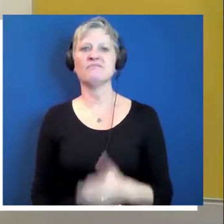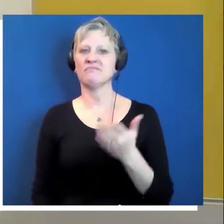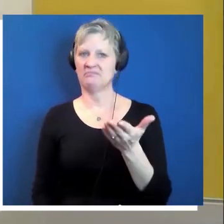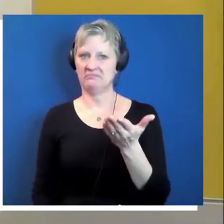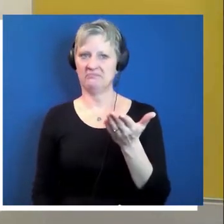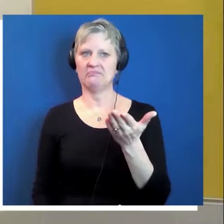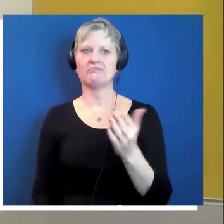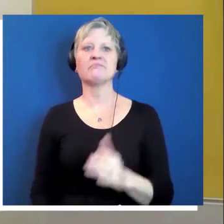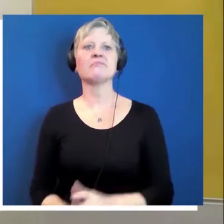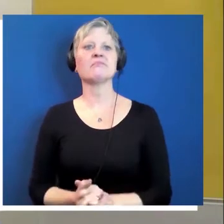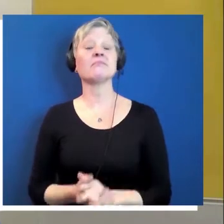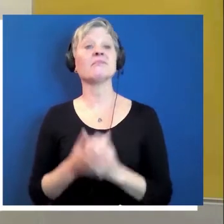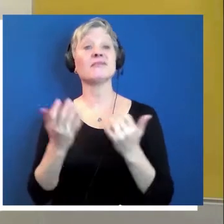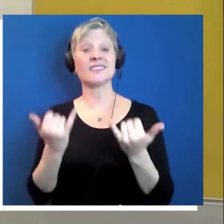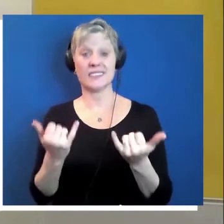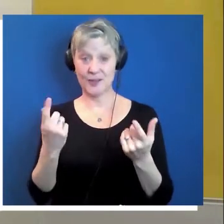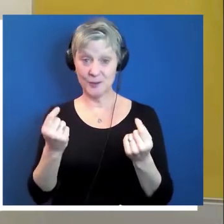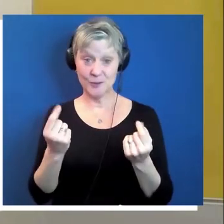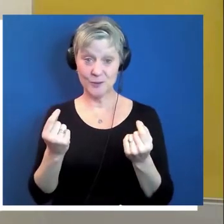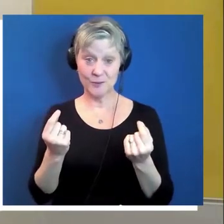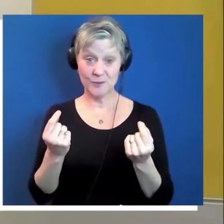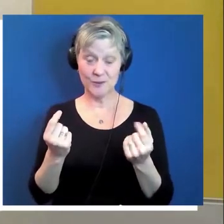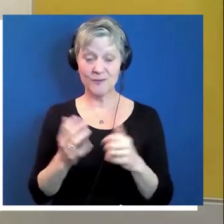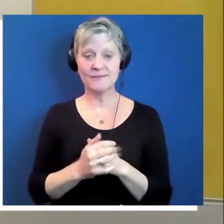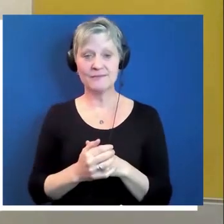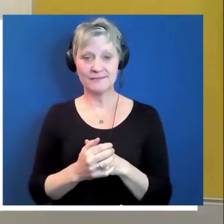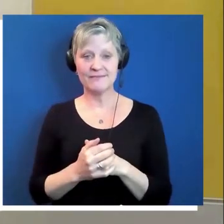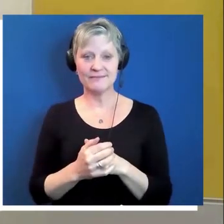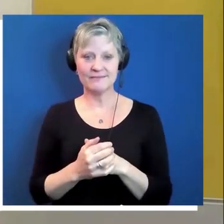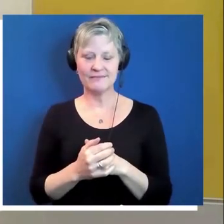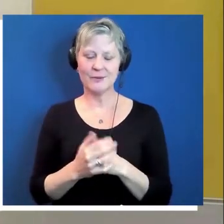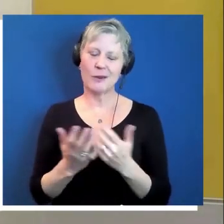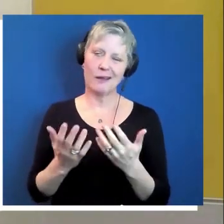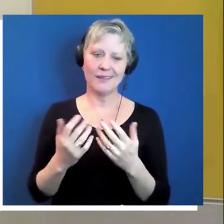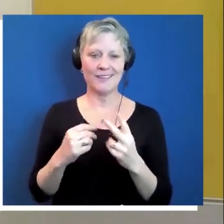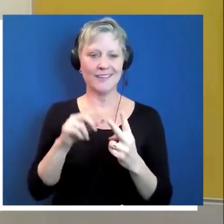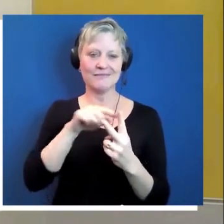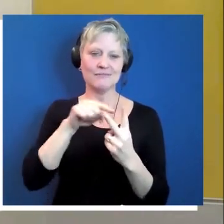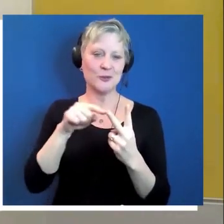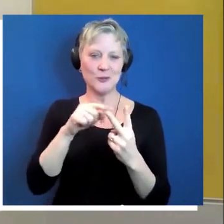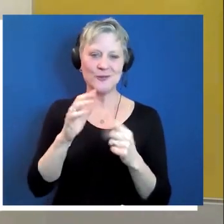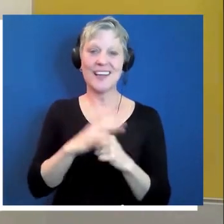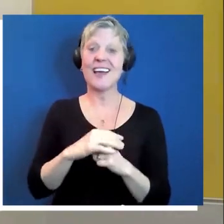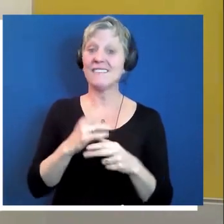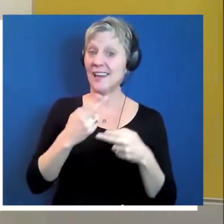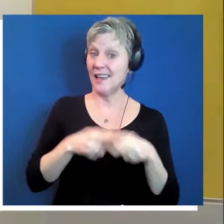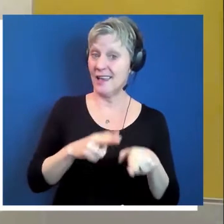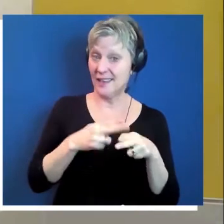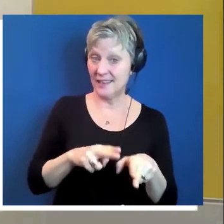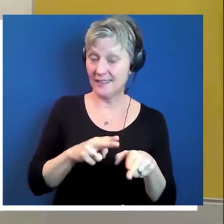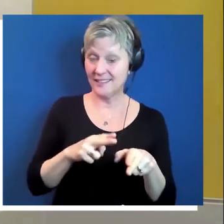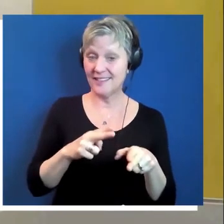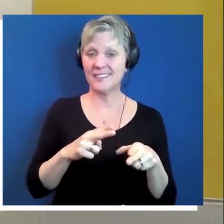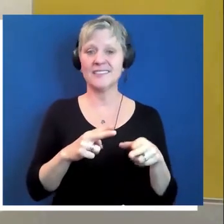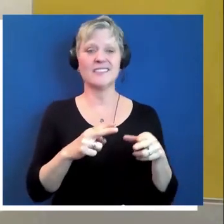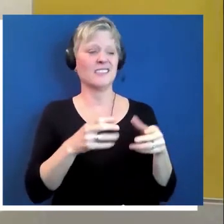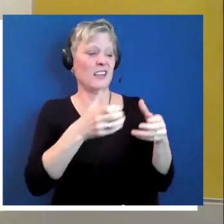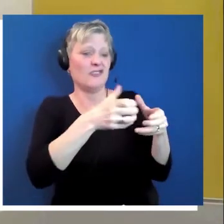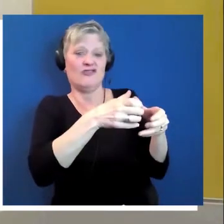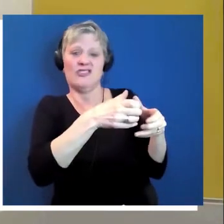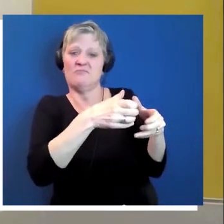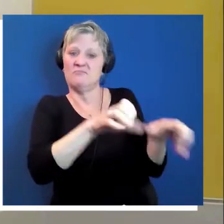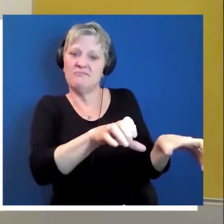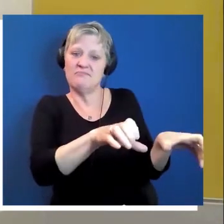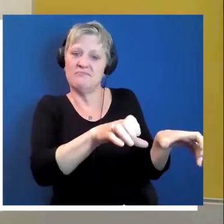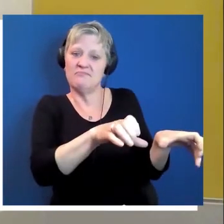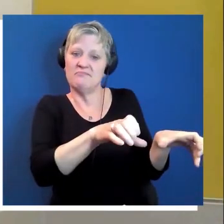Lay that right there. Now what we're going to do, we're actually going to do a couple things. I have some eggs here. I'm just